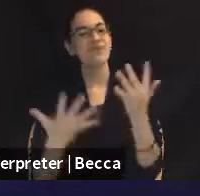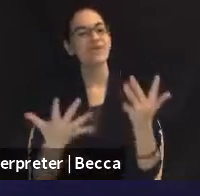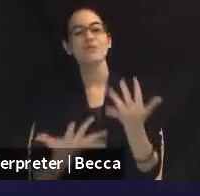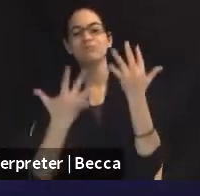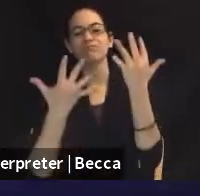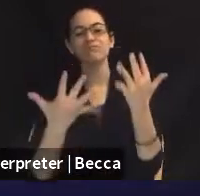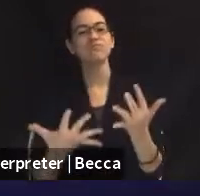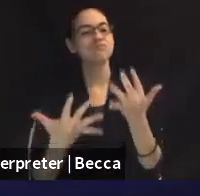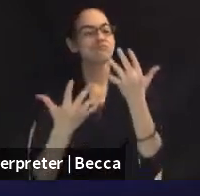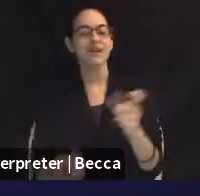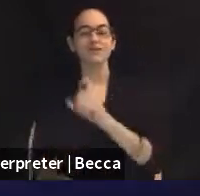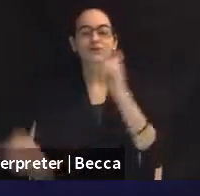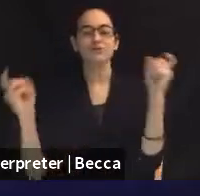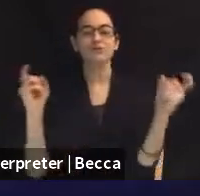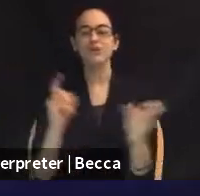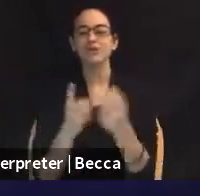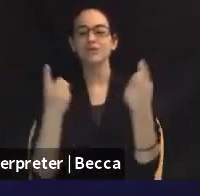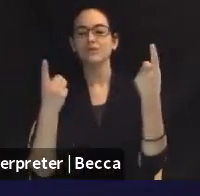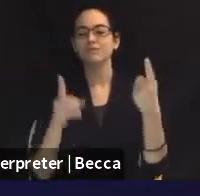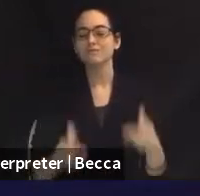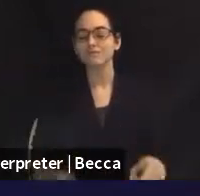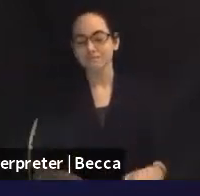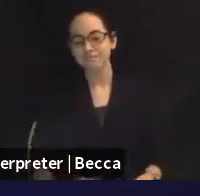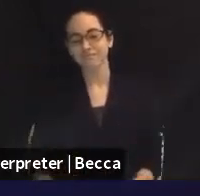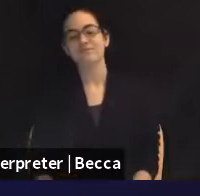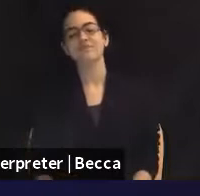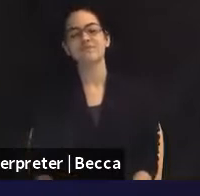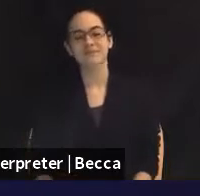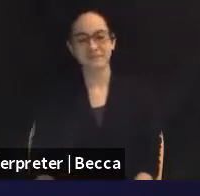Waiting for change to come,